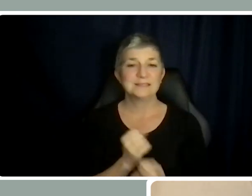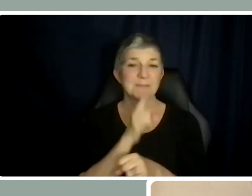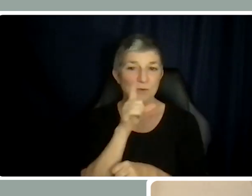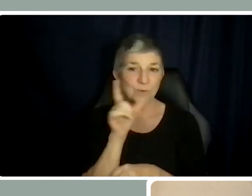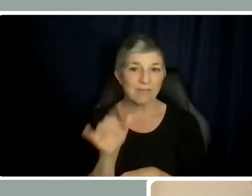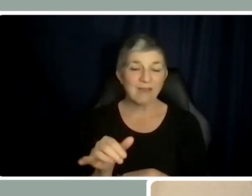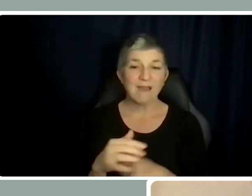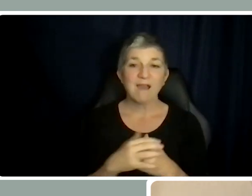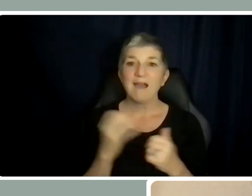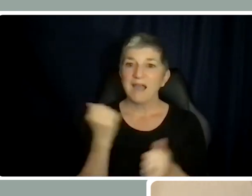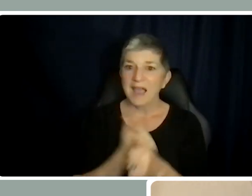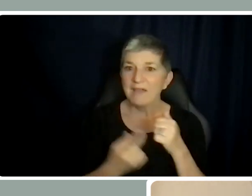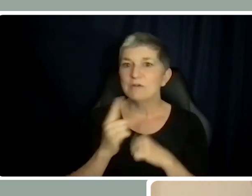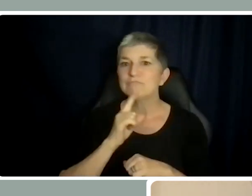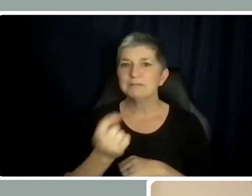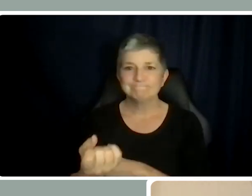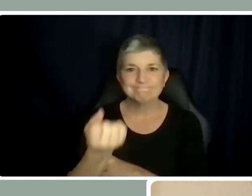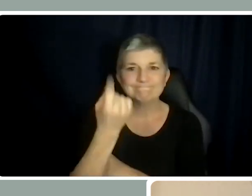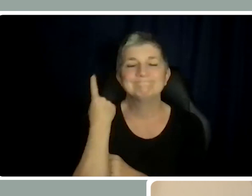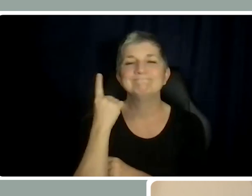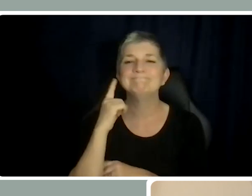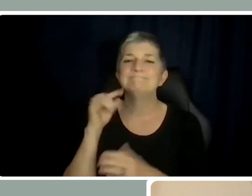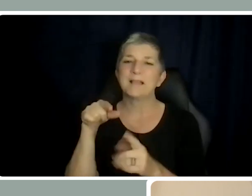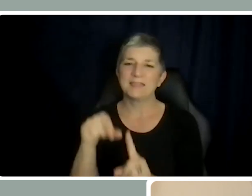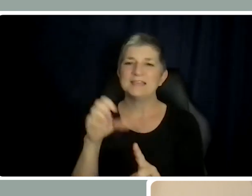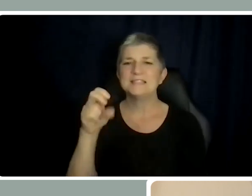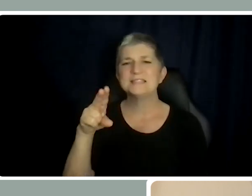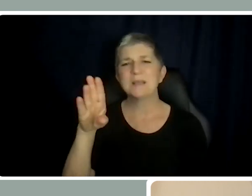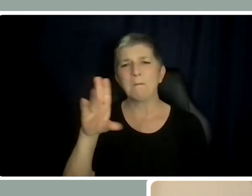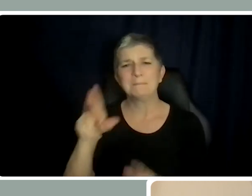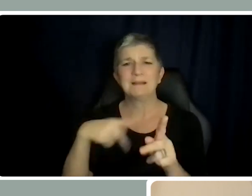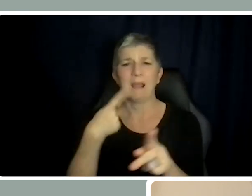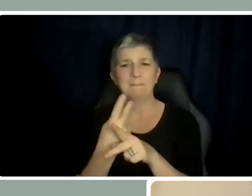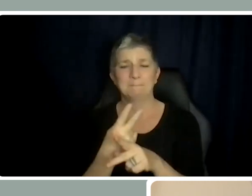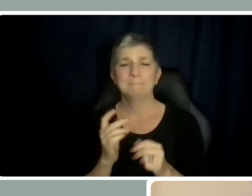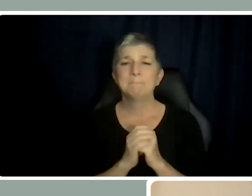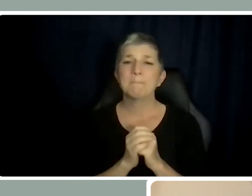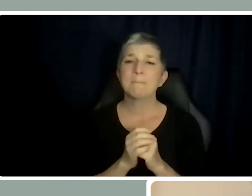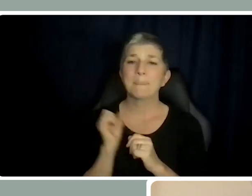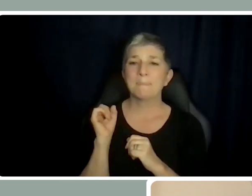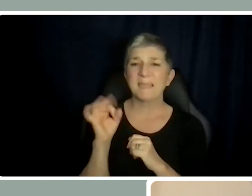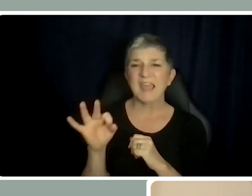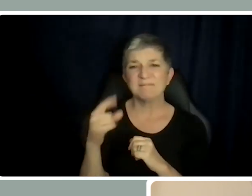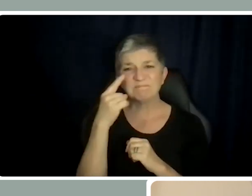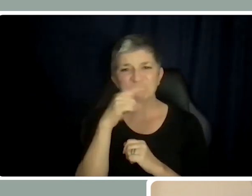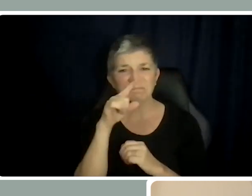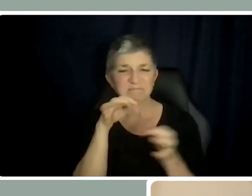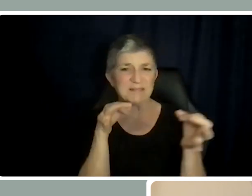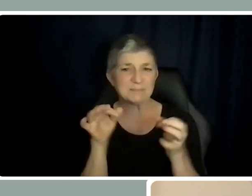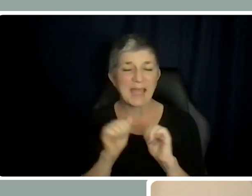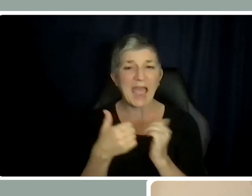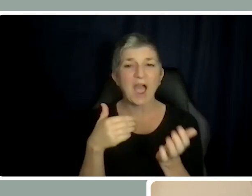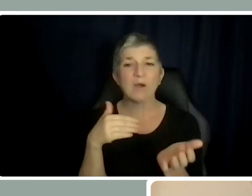sure everybody's really understanding this subtype. So if you could explain how